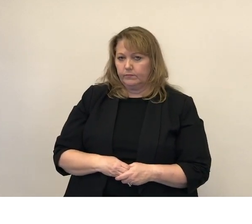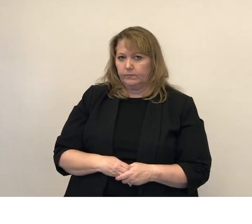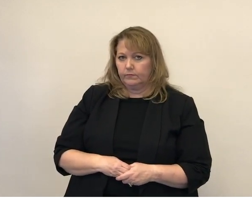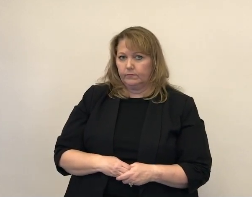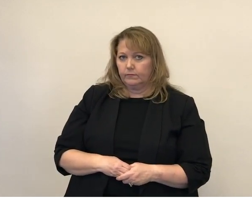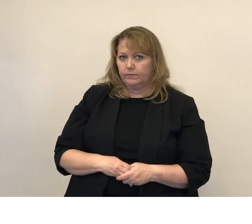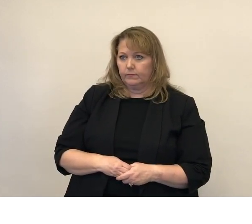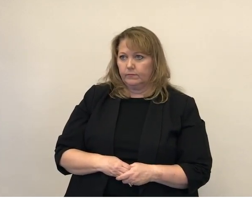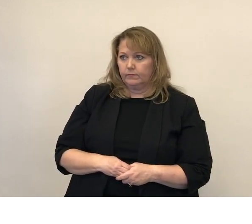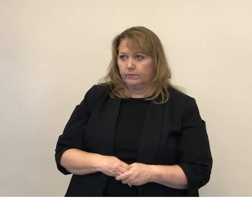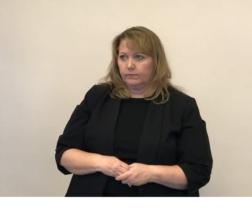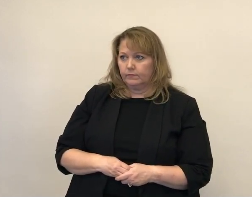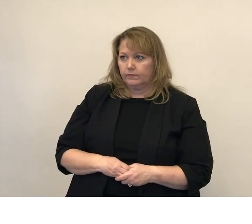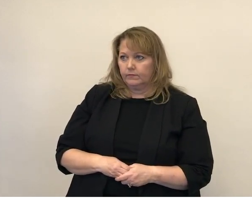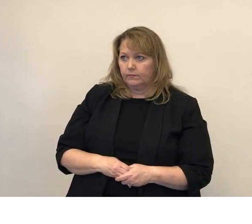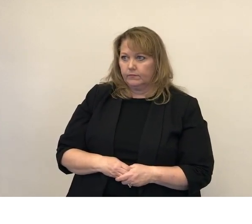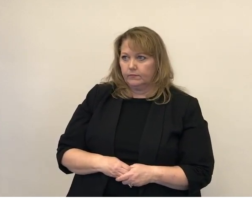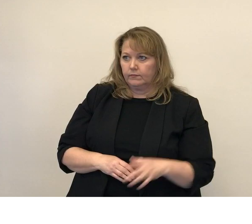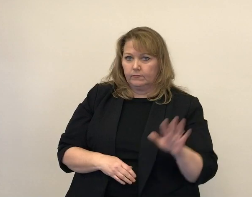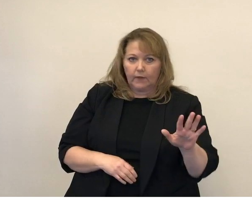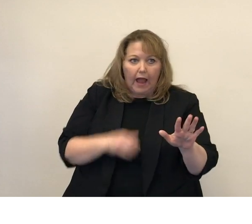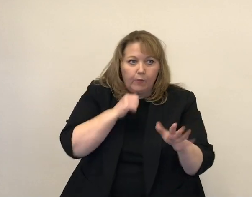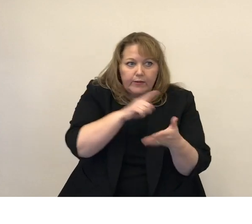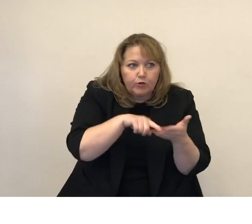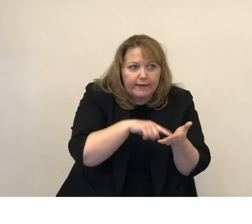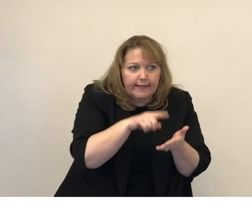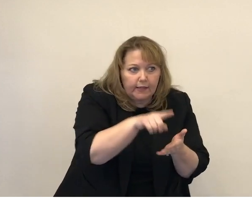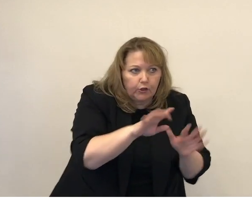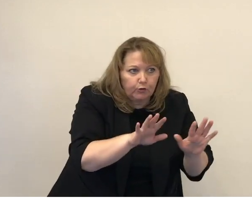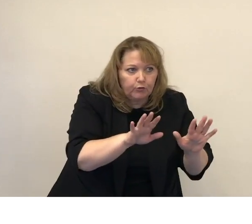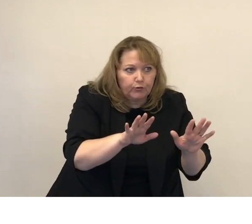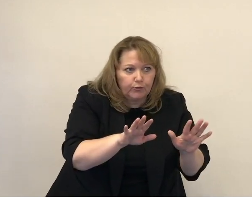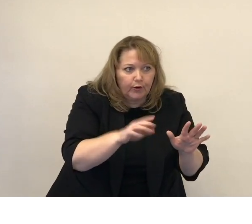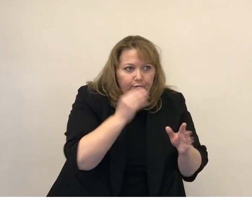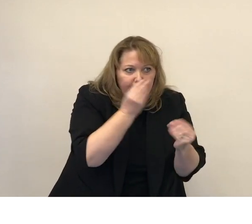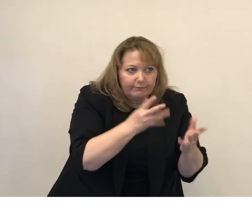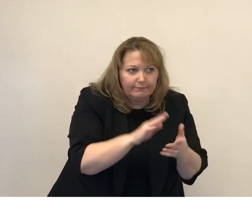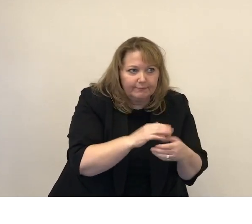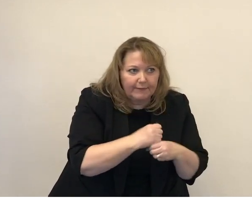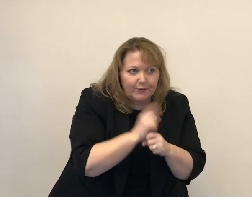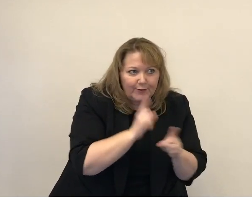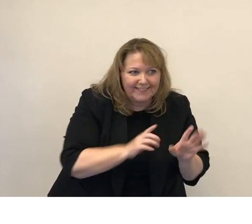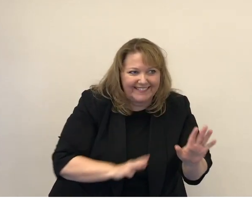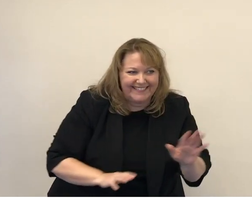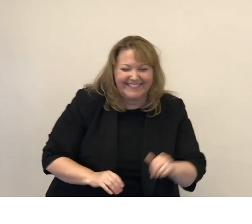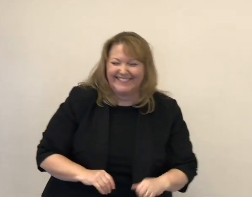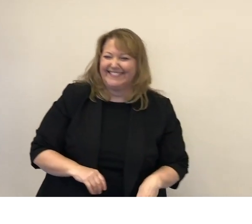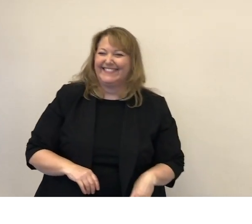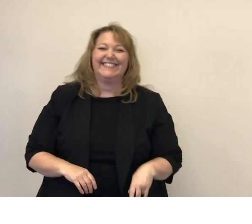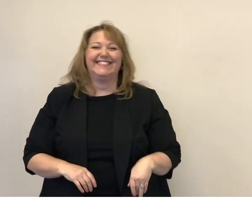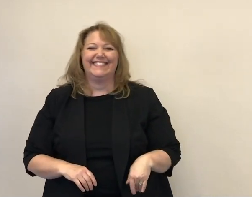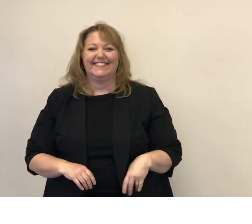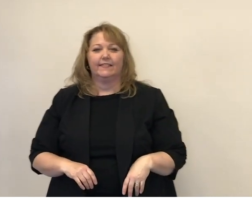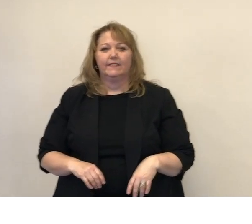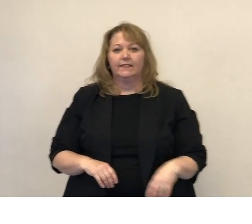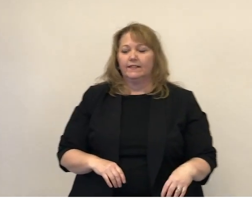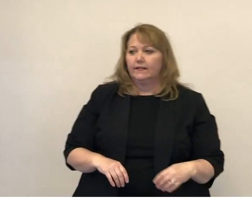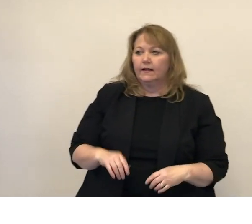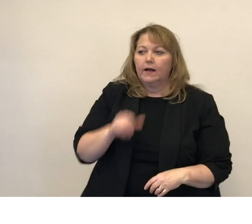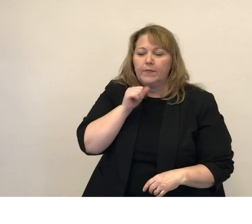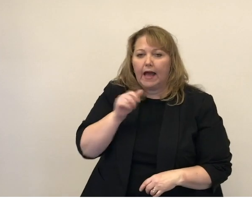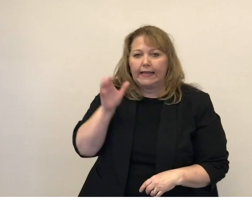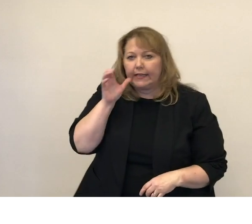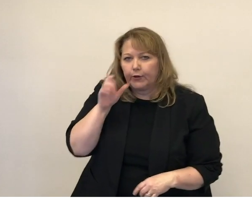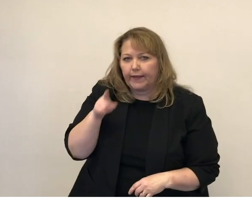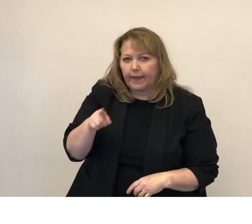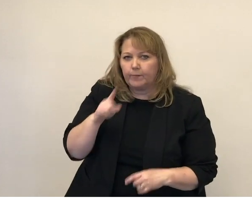And it wasn't you doing the criticizing, Michelle. I wasn't criticizing you, criticizing us in general. Okay. Sasha, you there? I'm not hearing